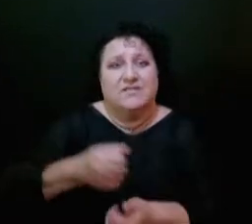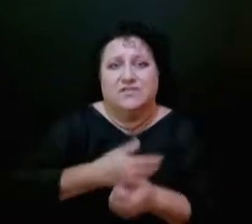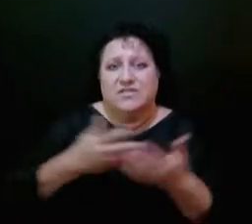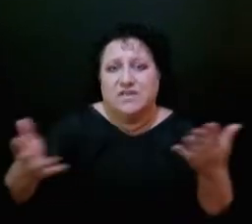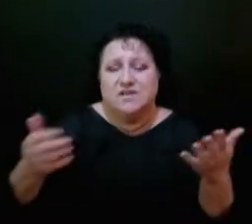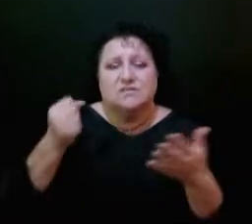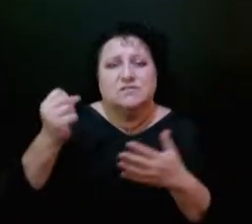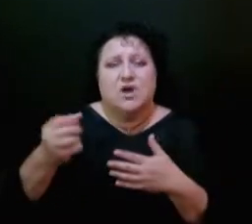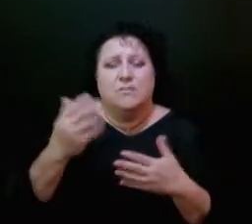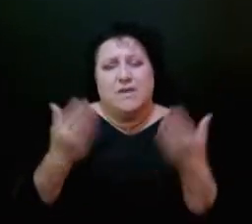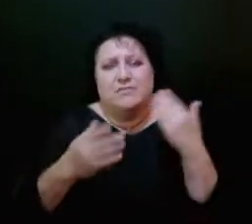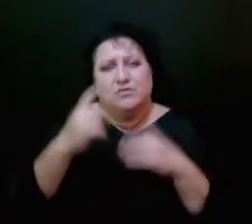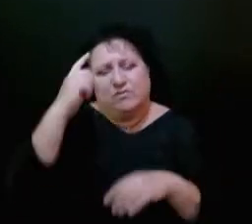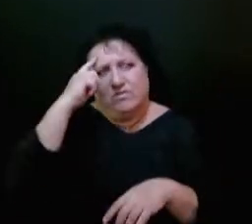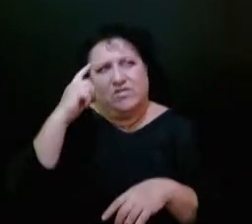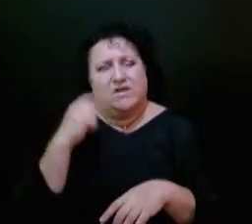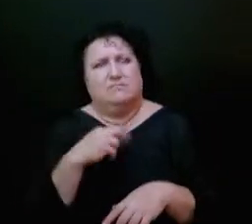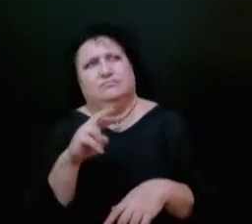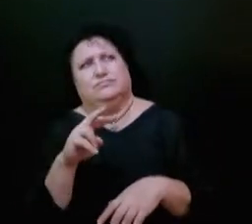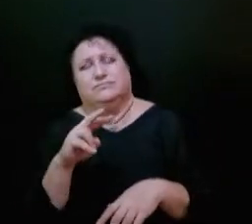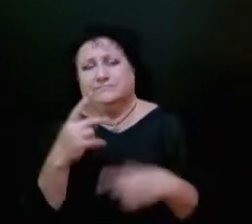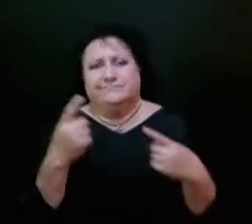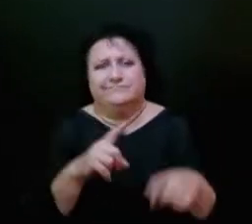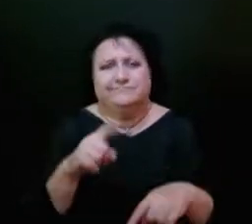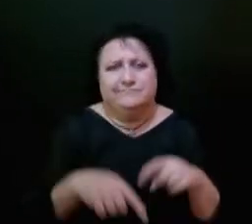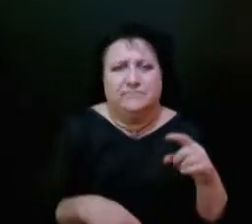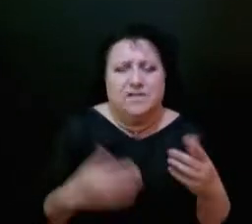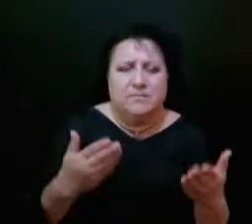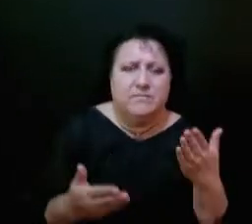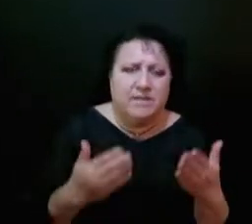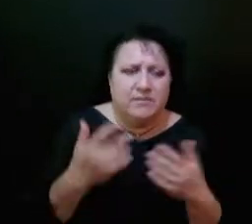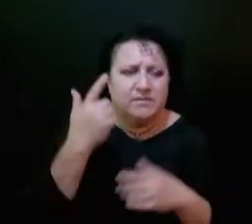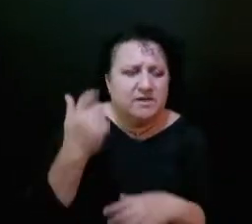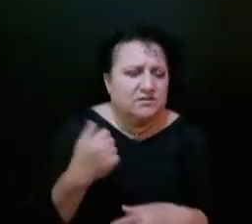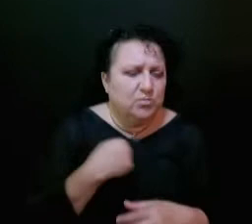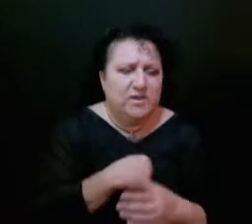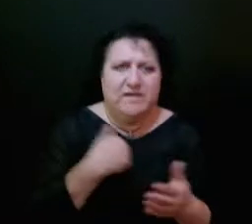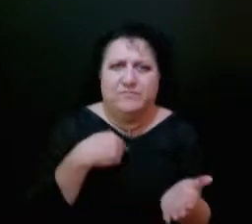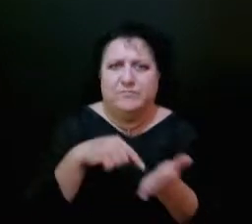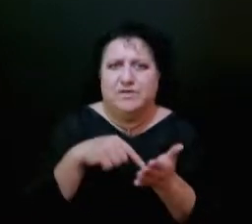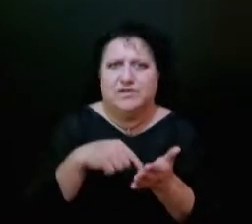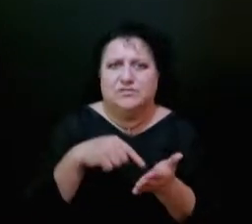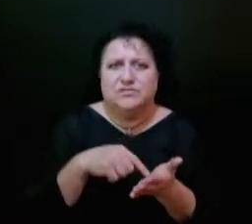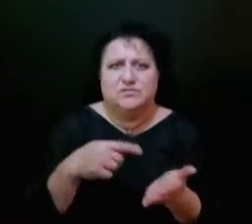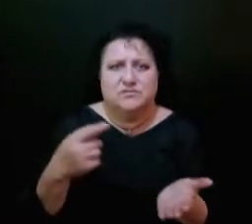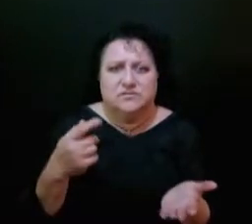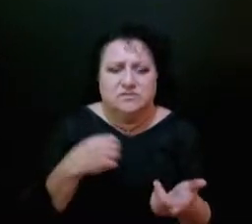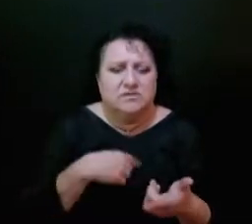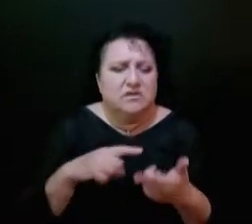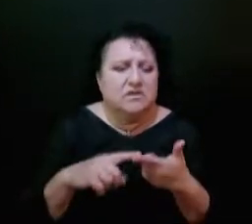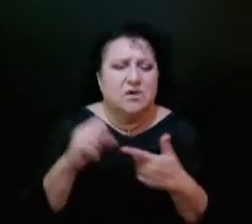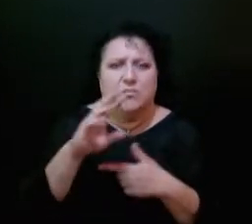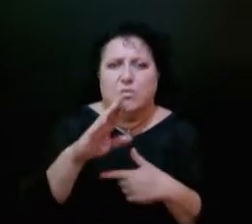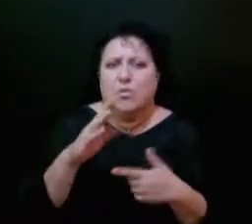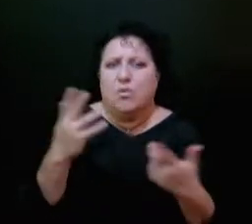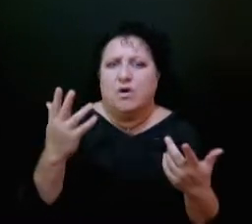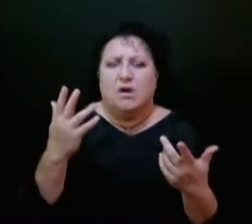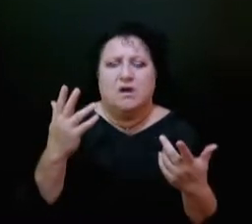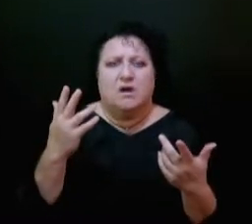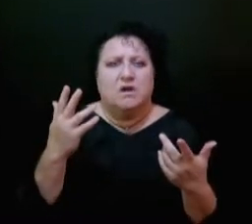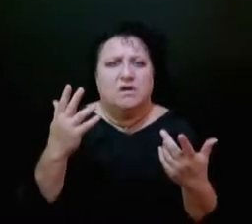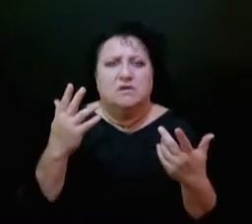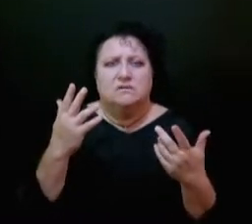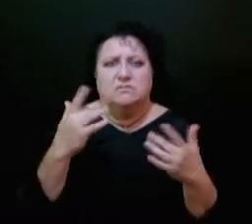have bills that are due. Many of us are struggling from depression. Anxiety is the highest that it's ever been in our country, in